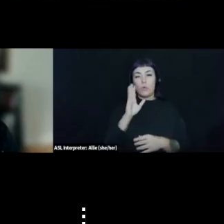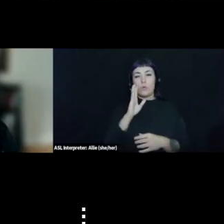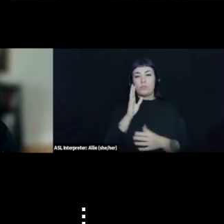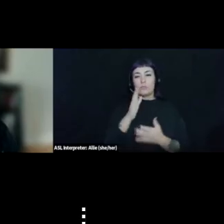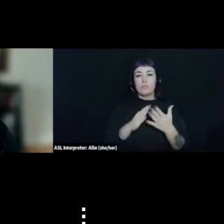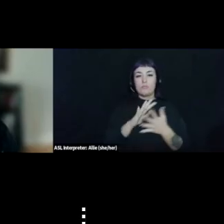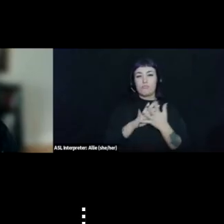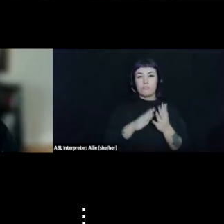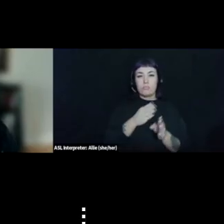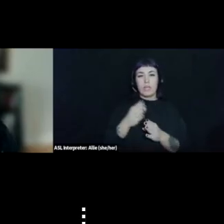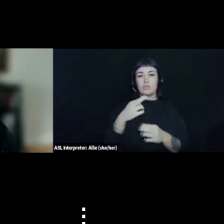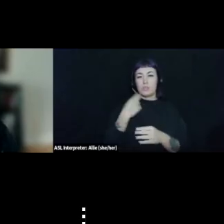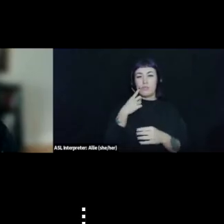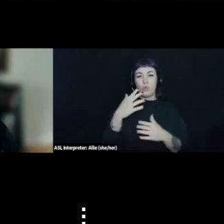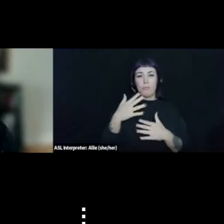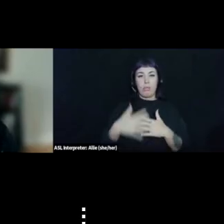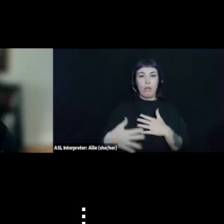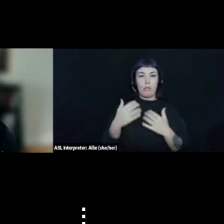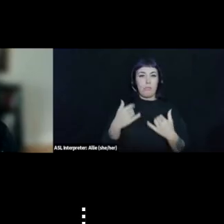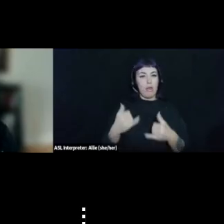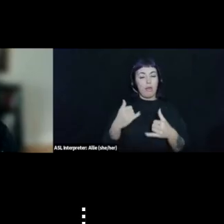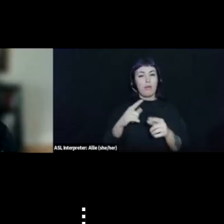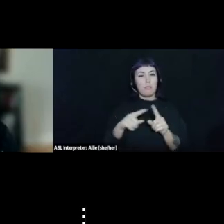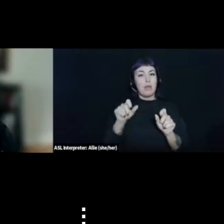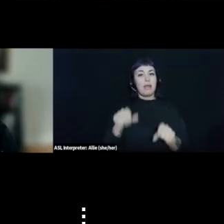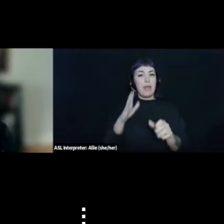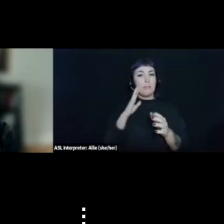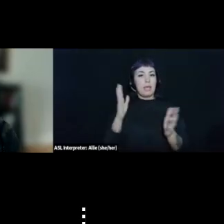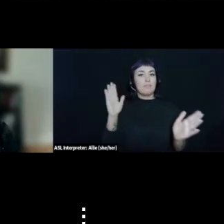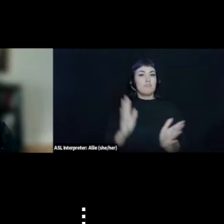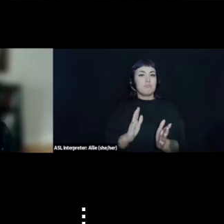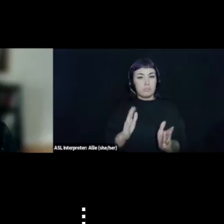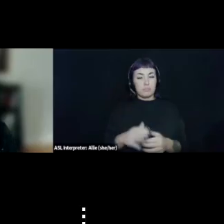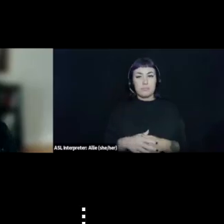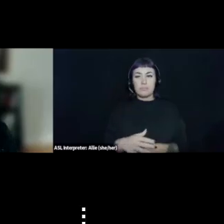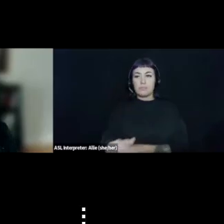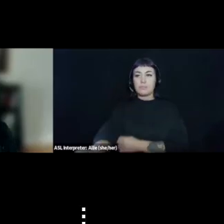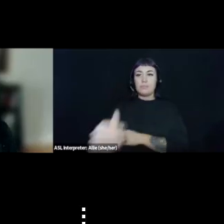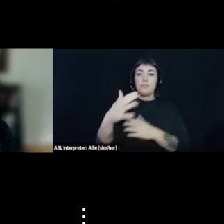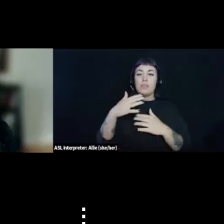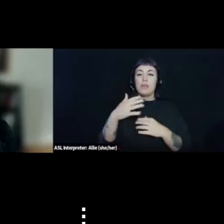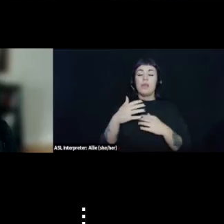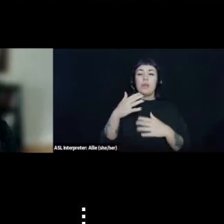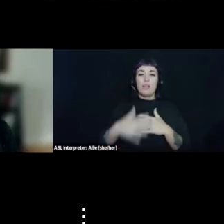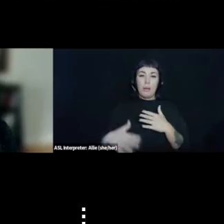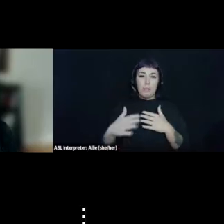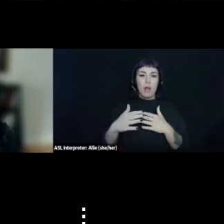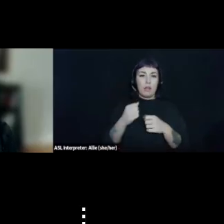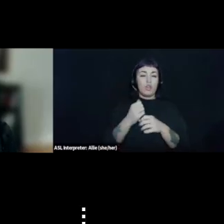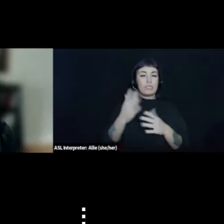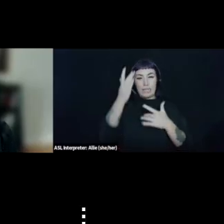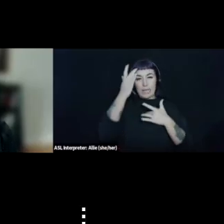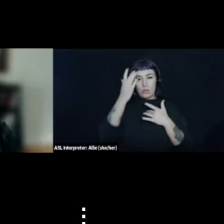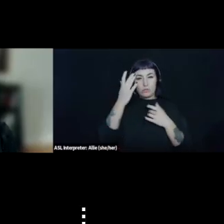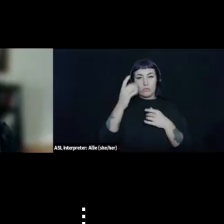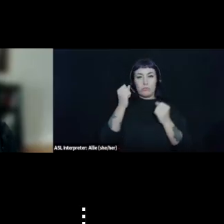of the major risks of blood play, but they can be mitigated. So the bloodborne illness one, there's a lot